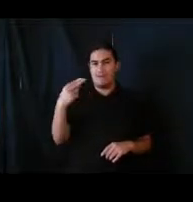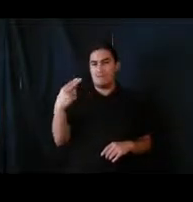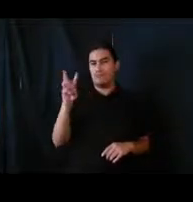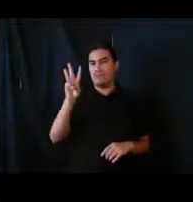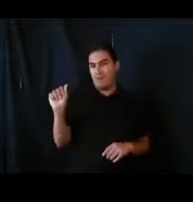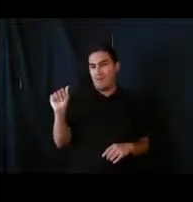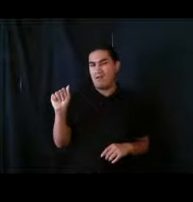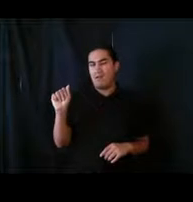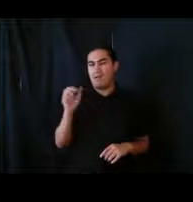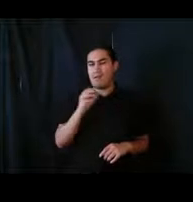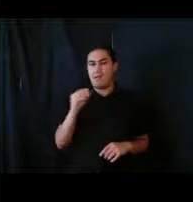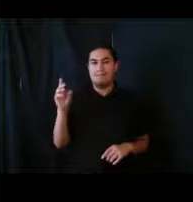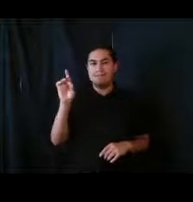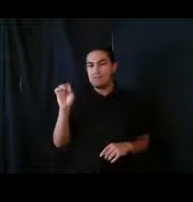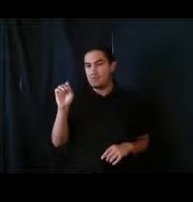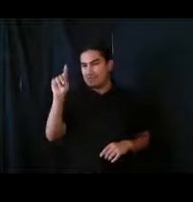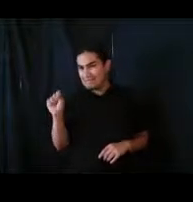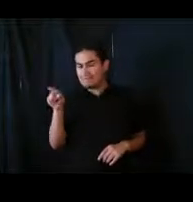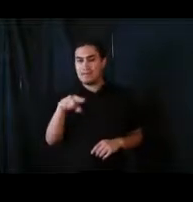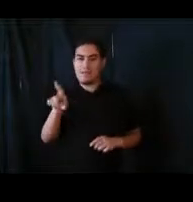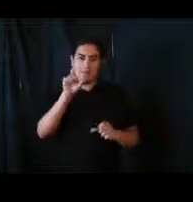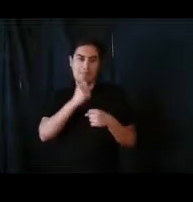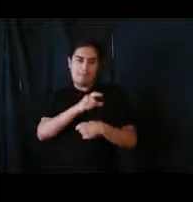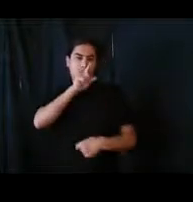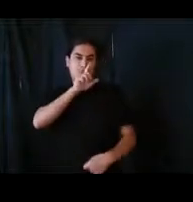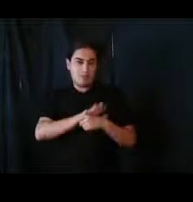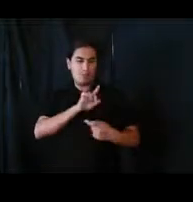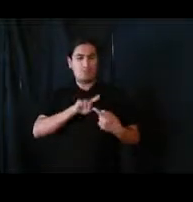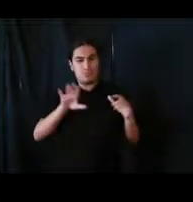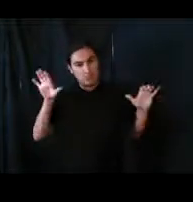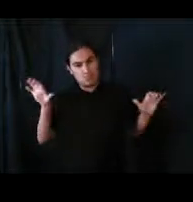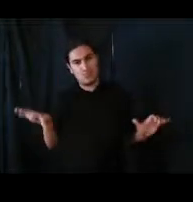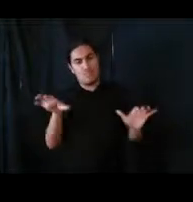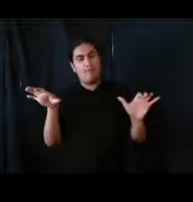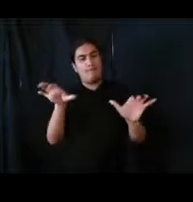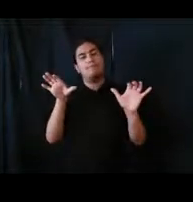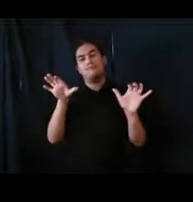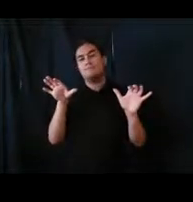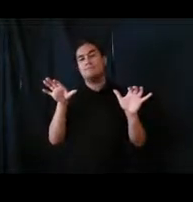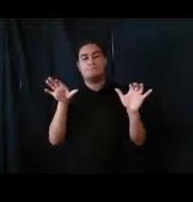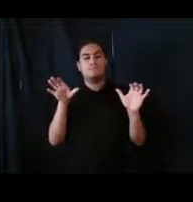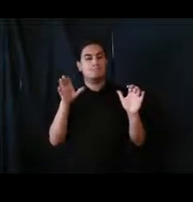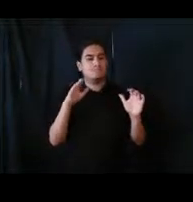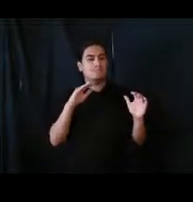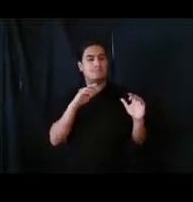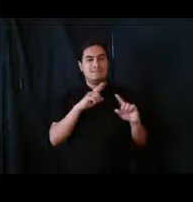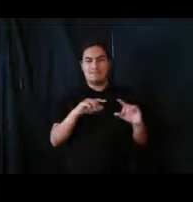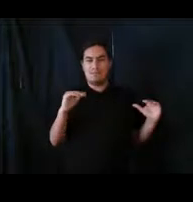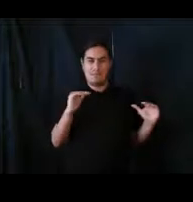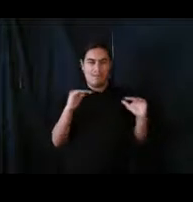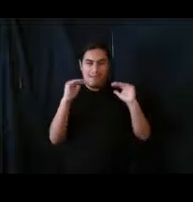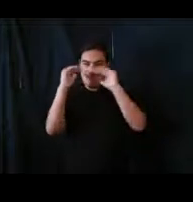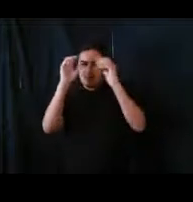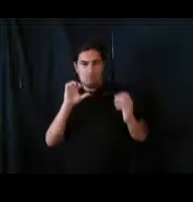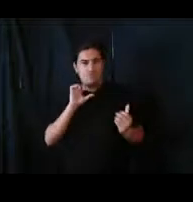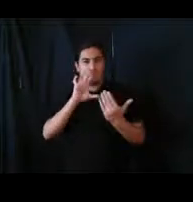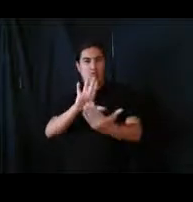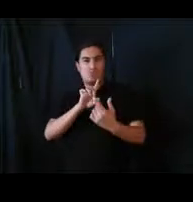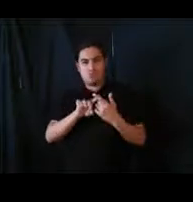uh are making that uh commitment to create a multi-pronged approach to